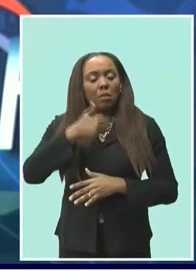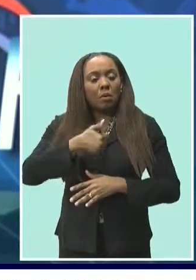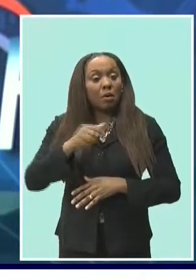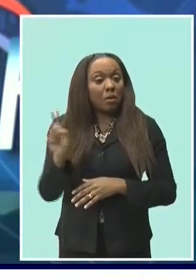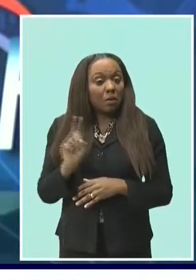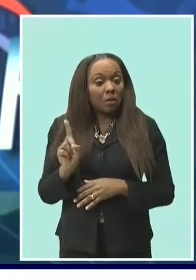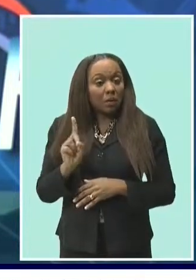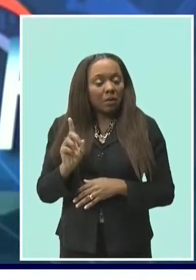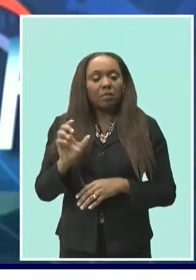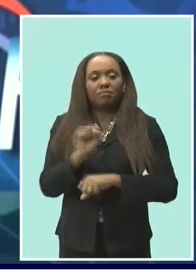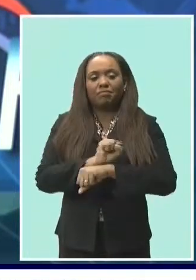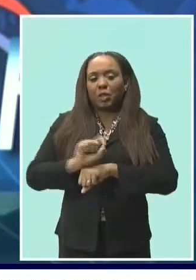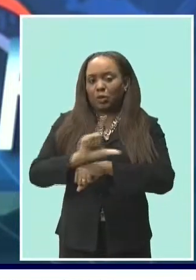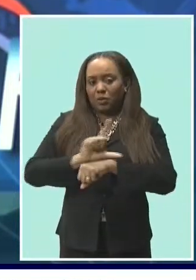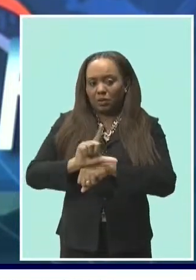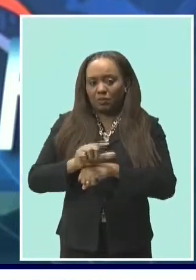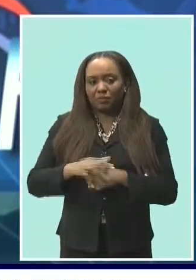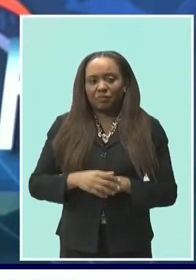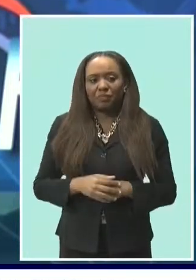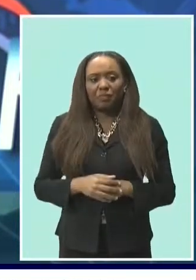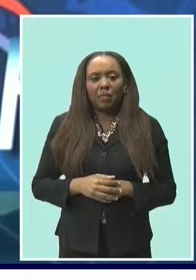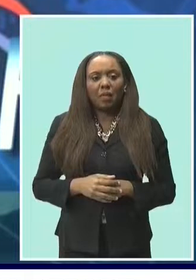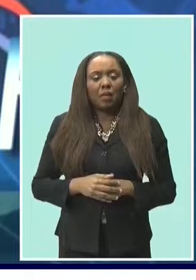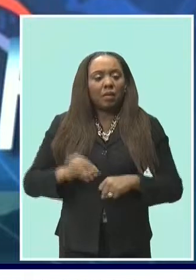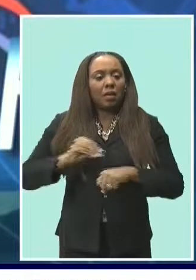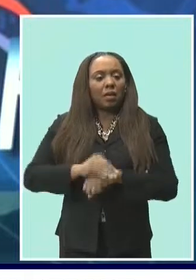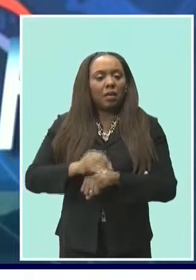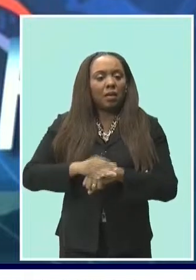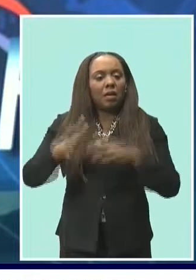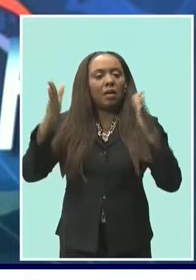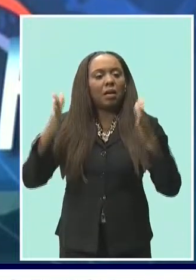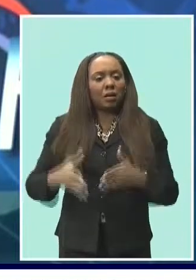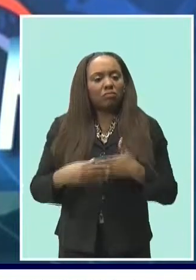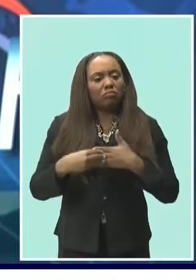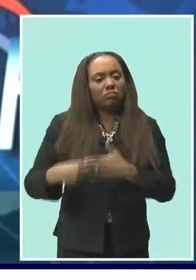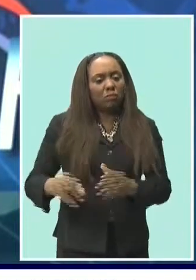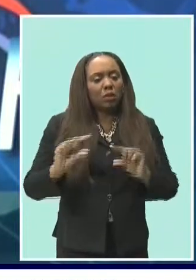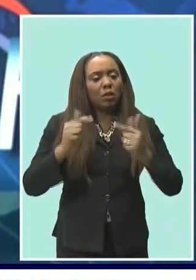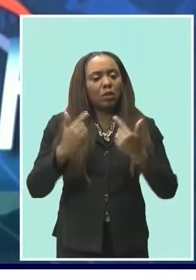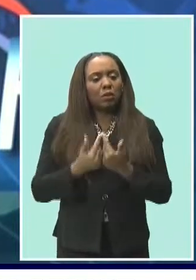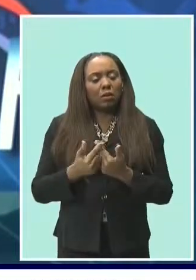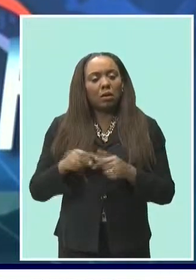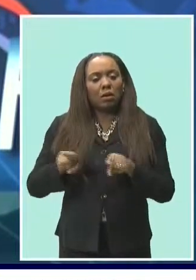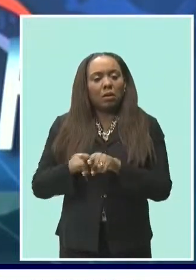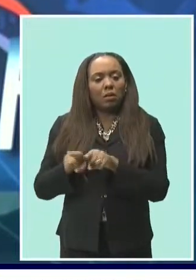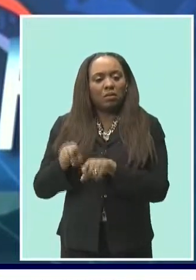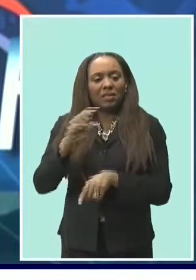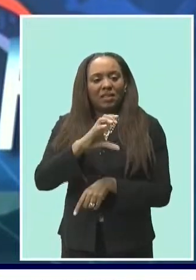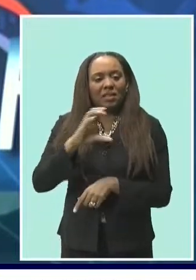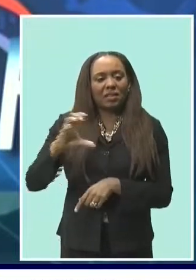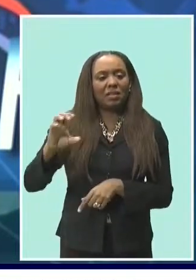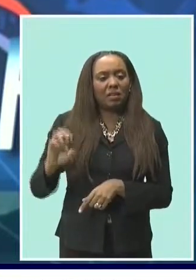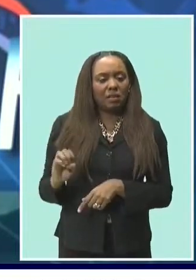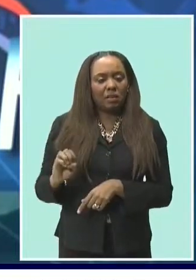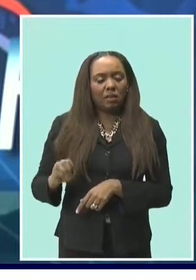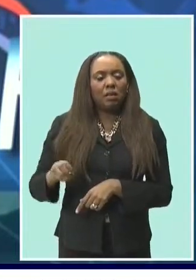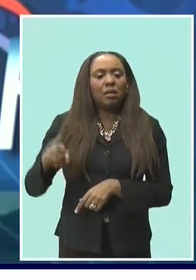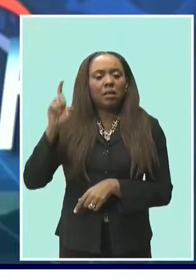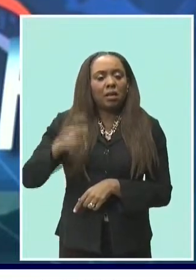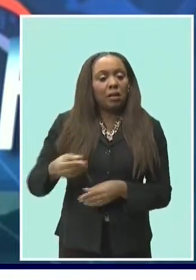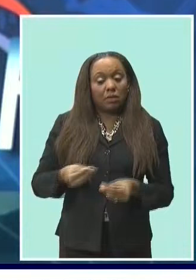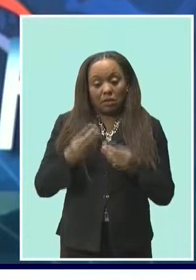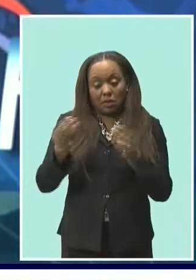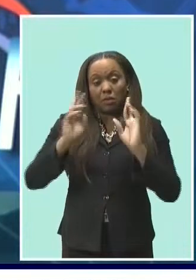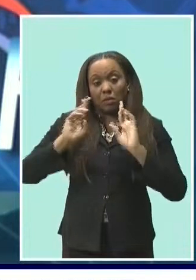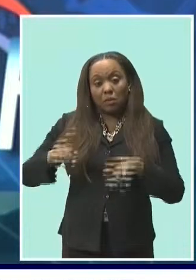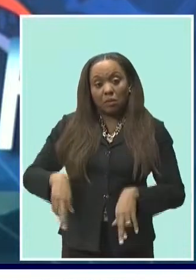Lucia. Professor Prasad heads the revamped Caribbean Community Commission of the Economy, CCE, which has been tasked to provide the